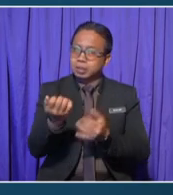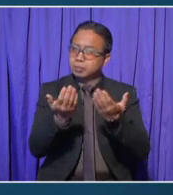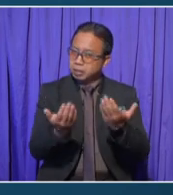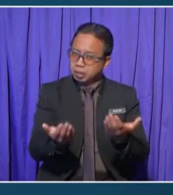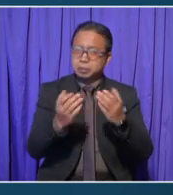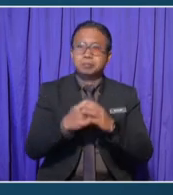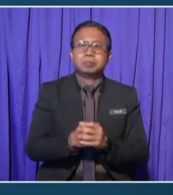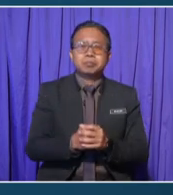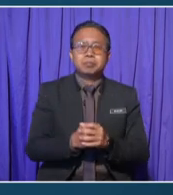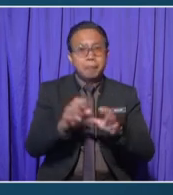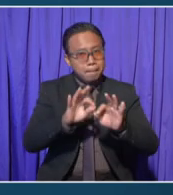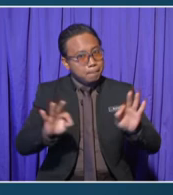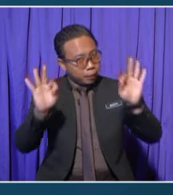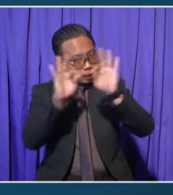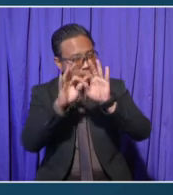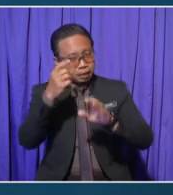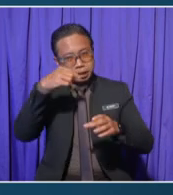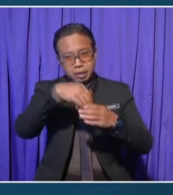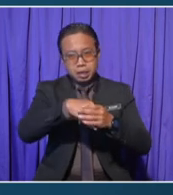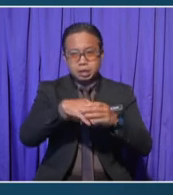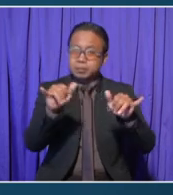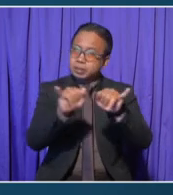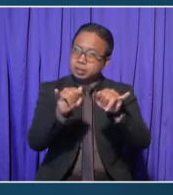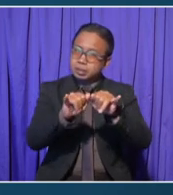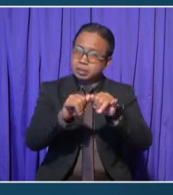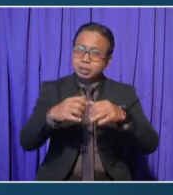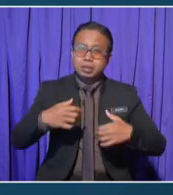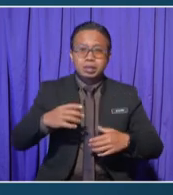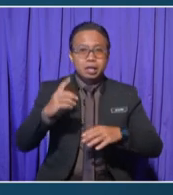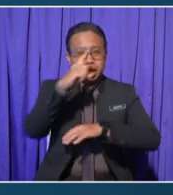The importance of measurement in our daily life.